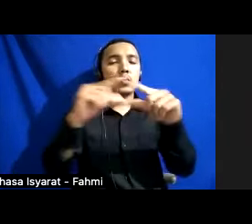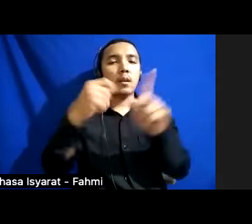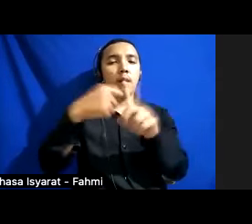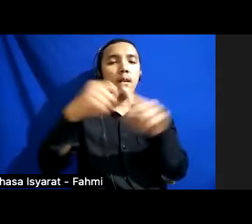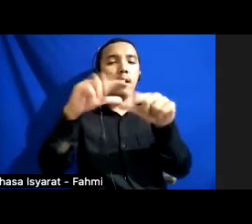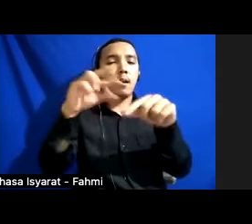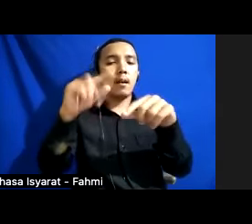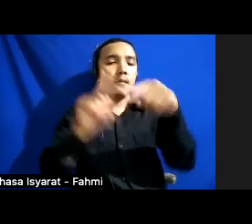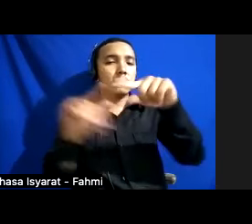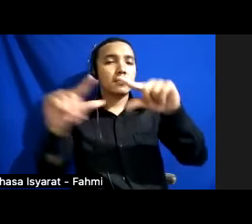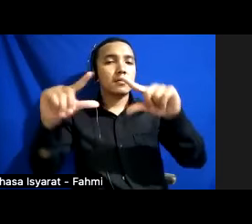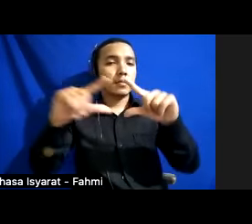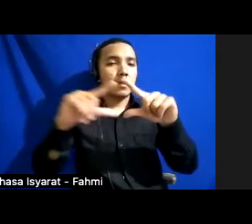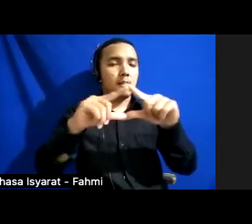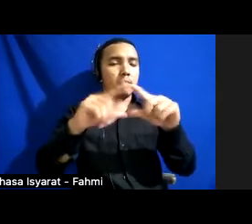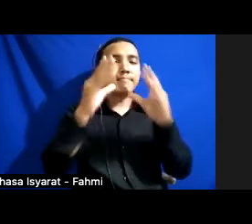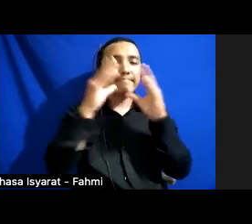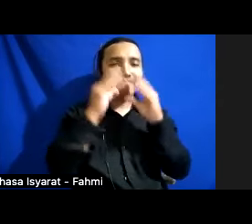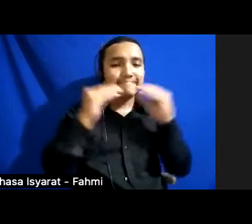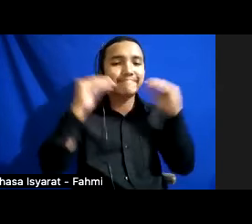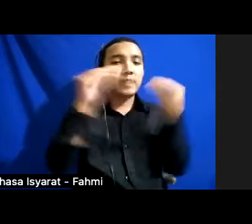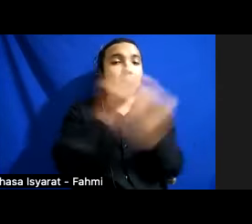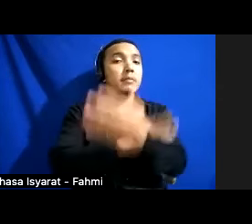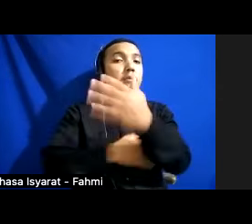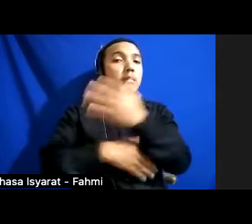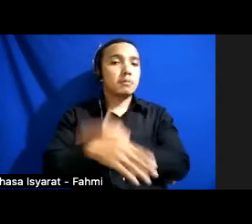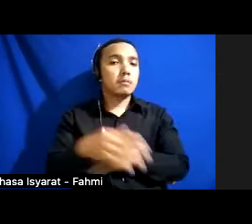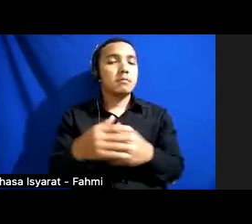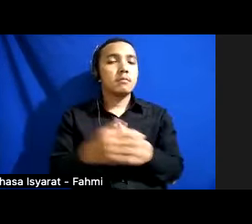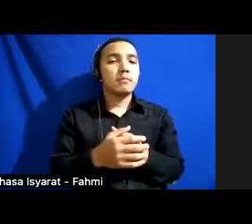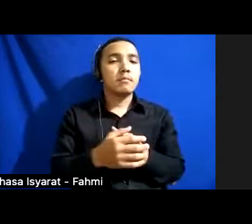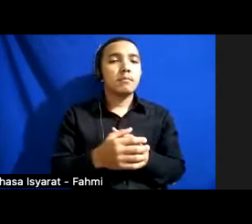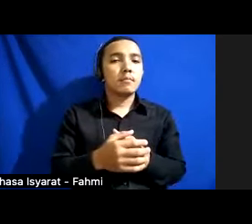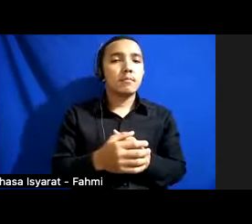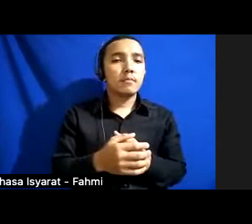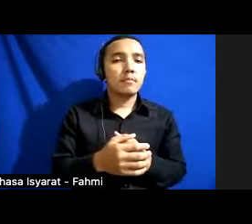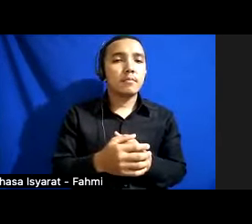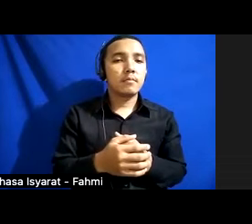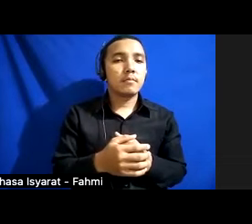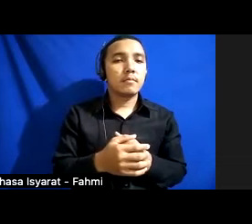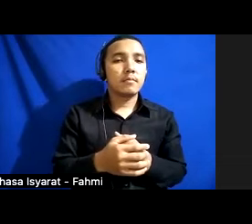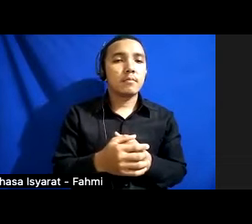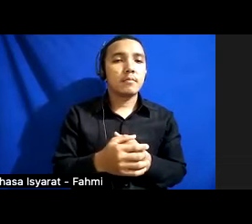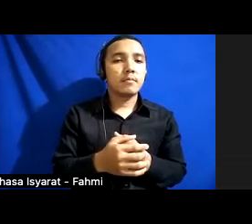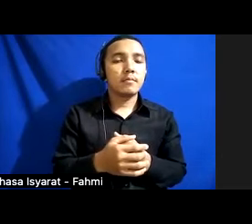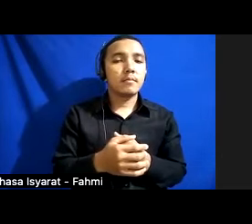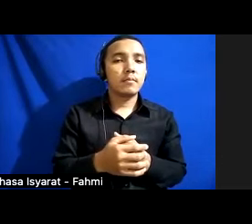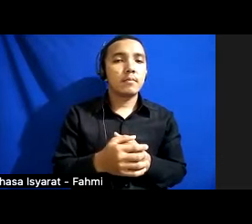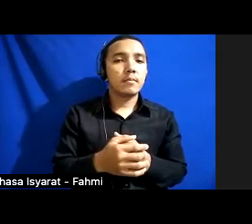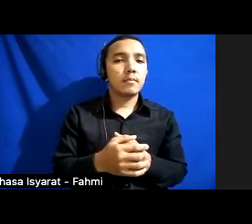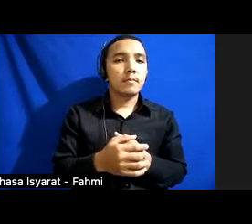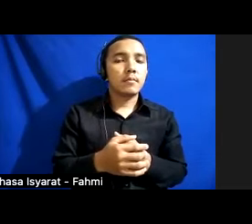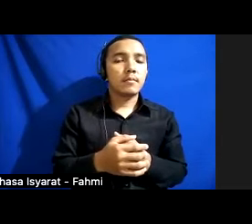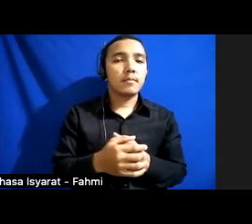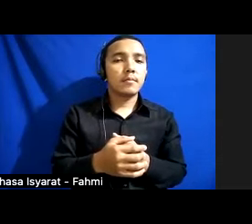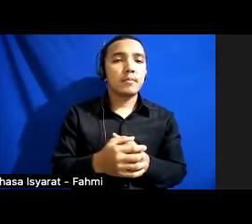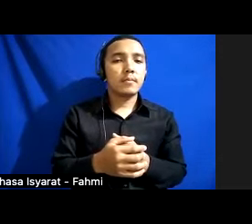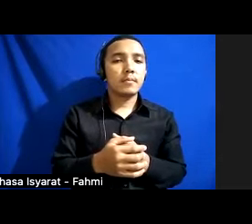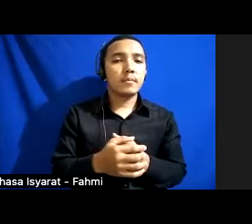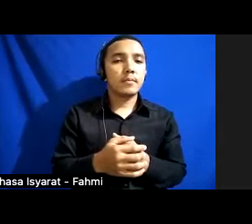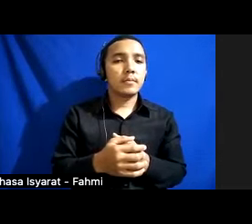city is shown, among others, by receiving an award from the President of the Republic of Indonesia in 2019 for the embankment